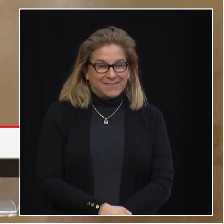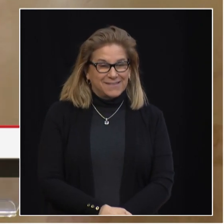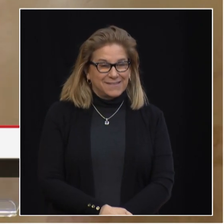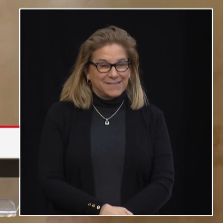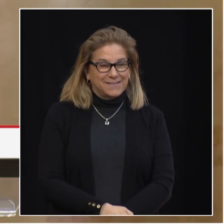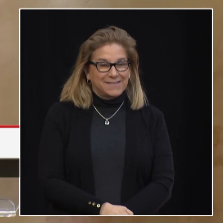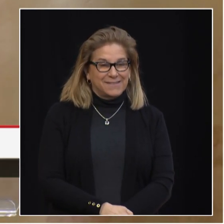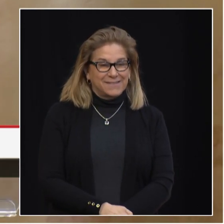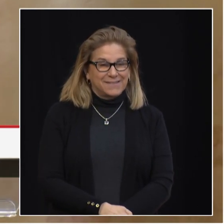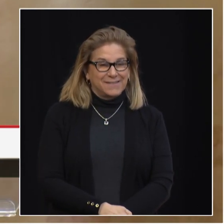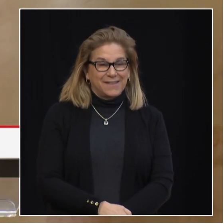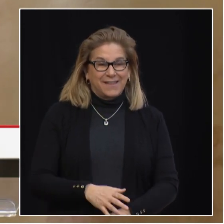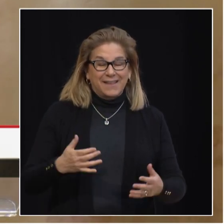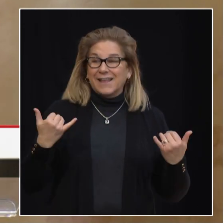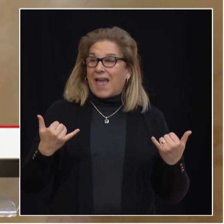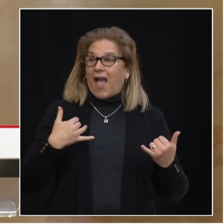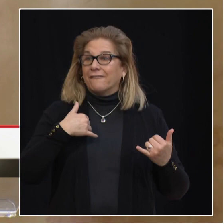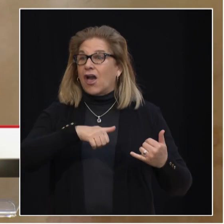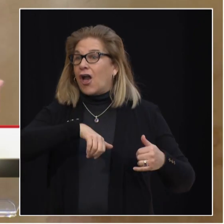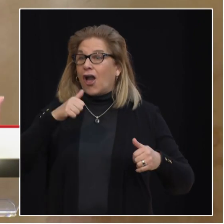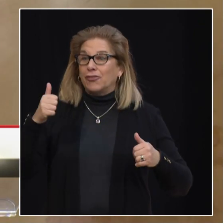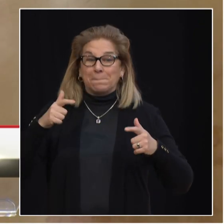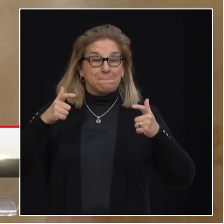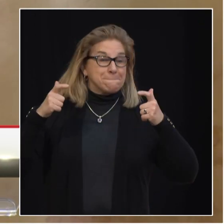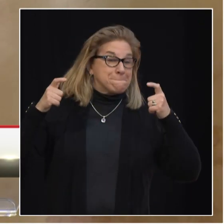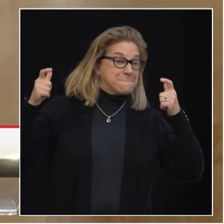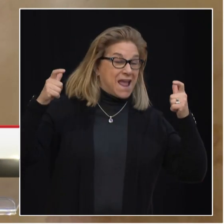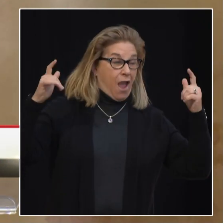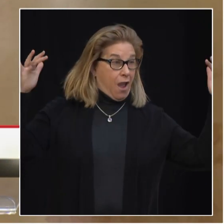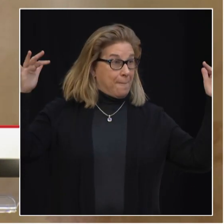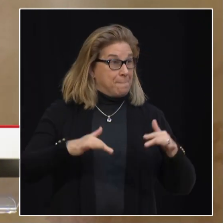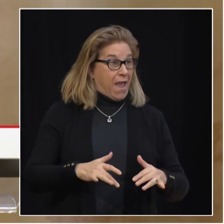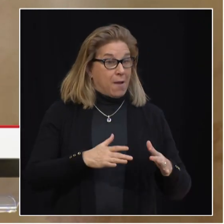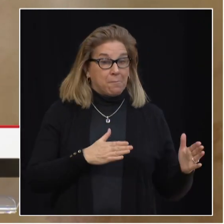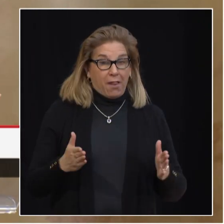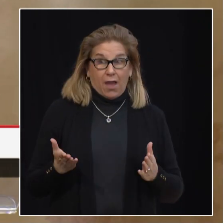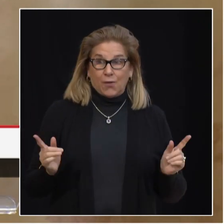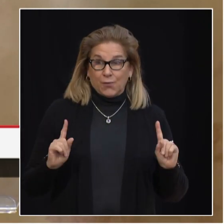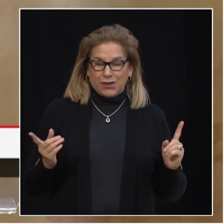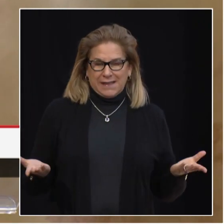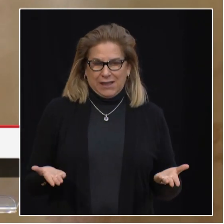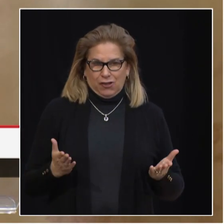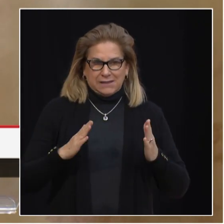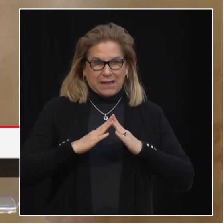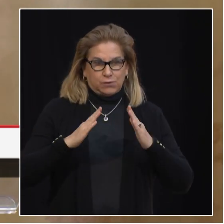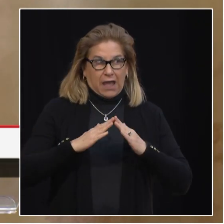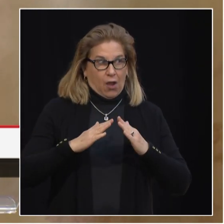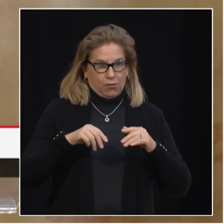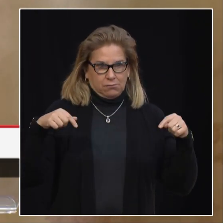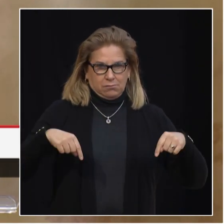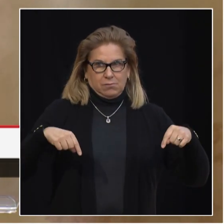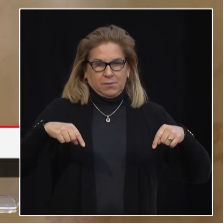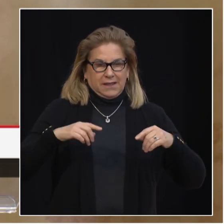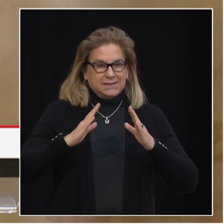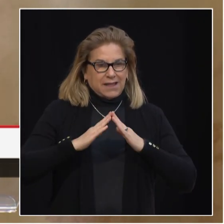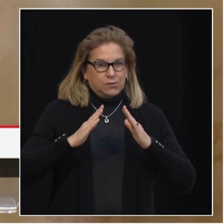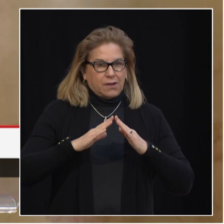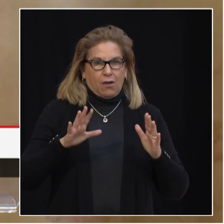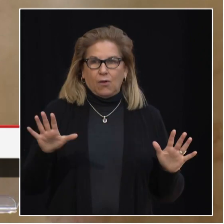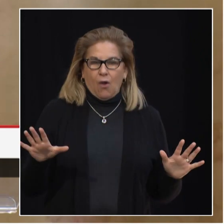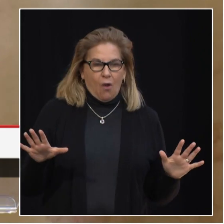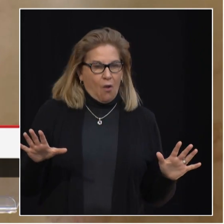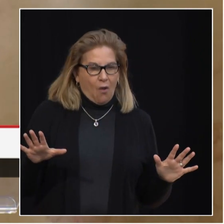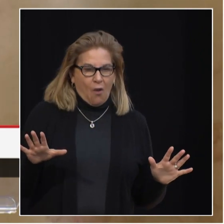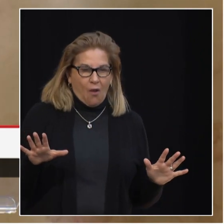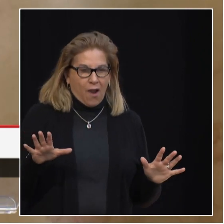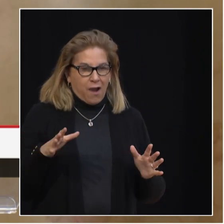downtown. Our downtown has historically driven our ability to invest in affordable housing,